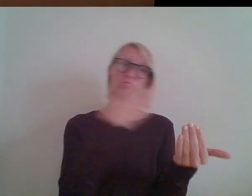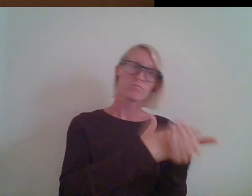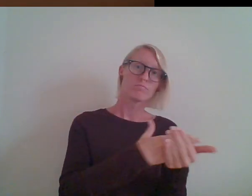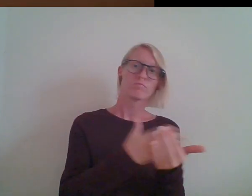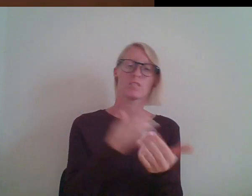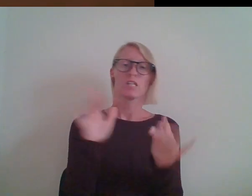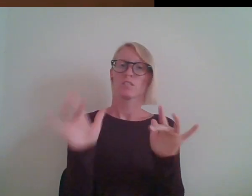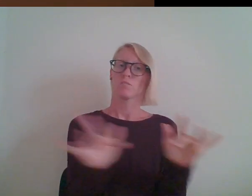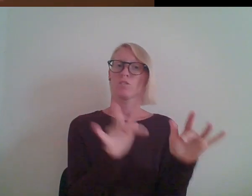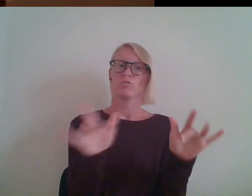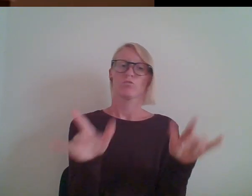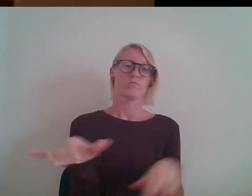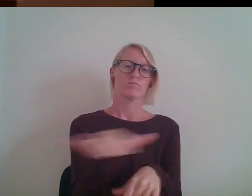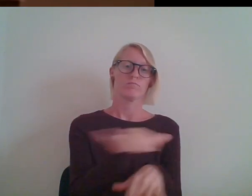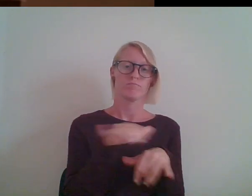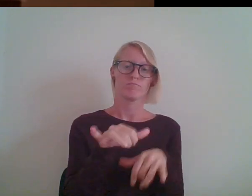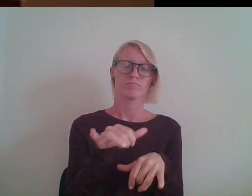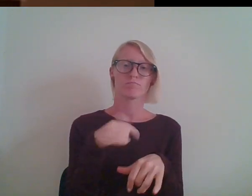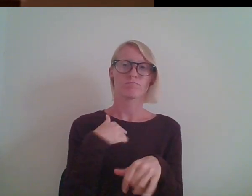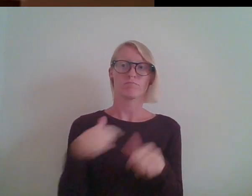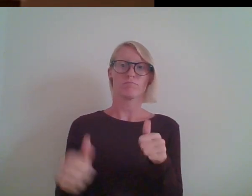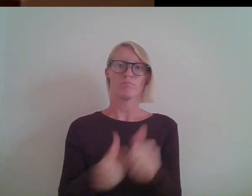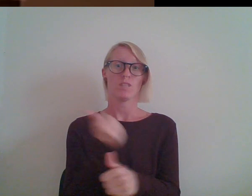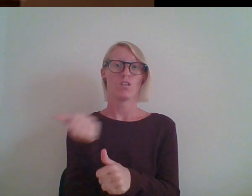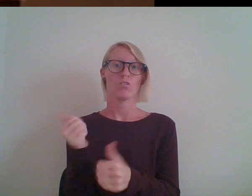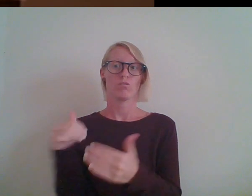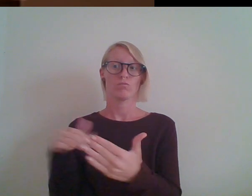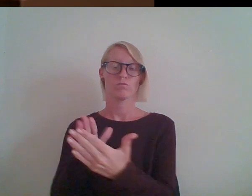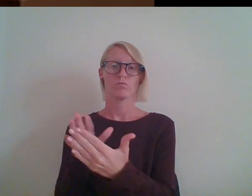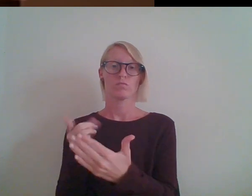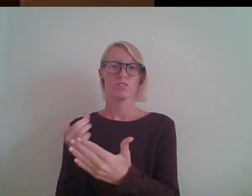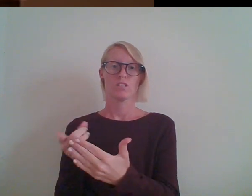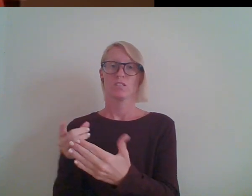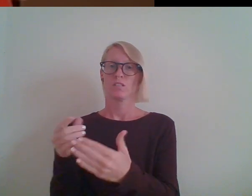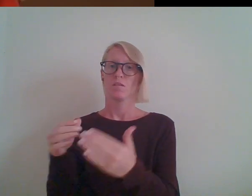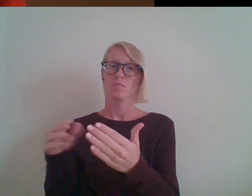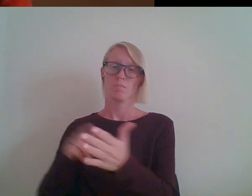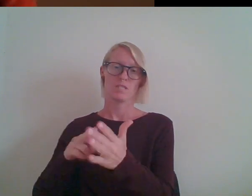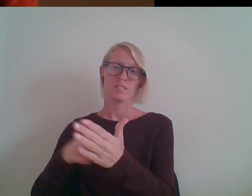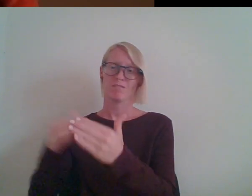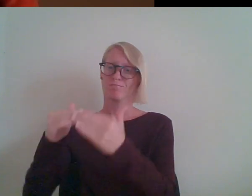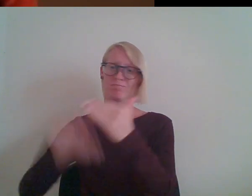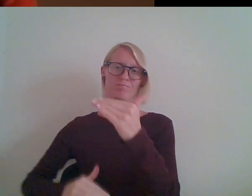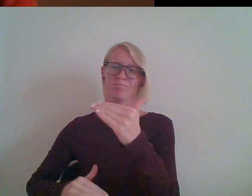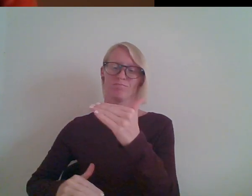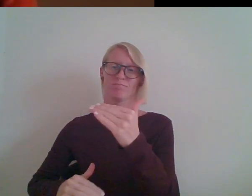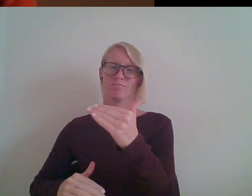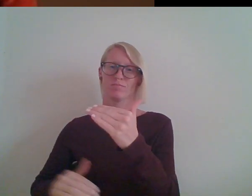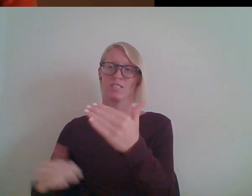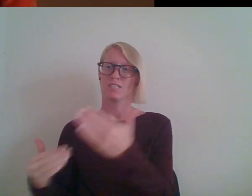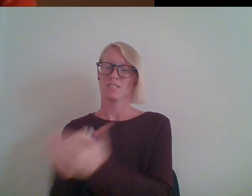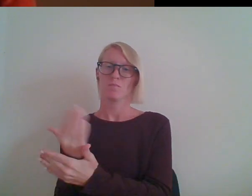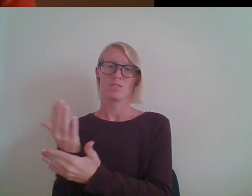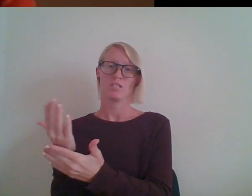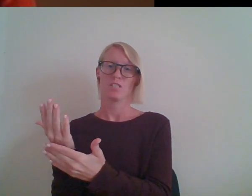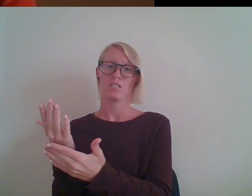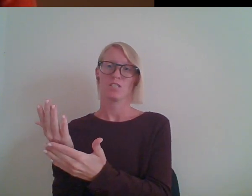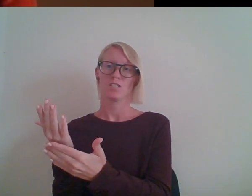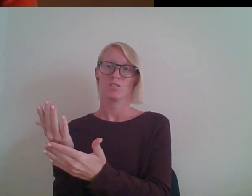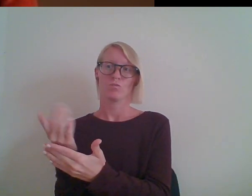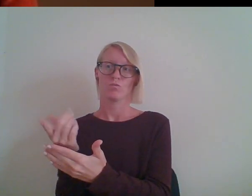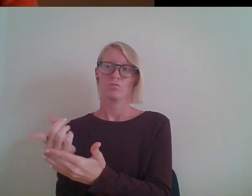also. The other way, meaningless. It's where something new doesn't fit with something already